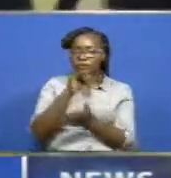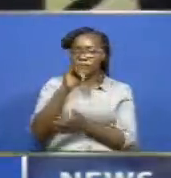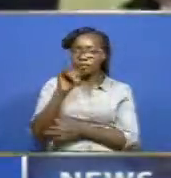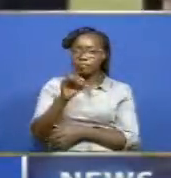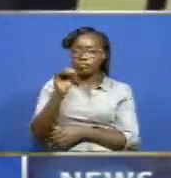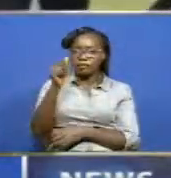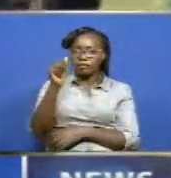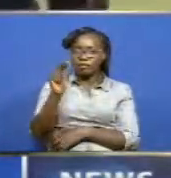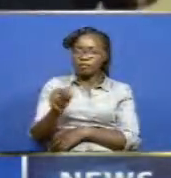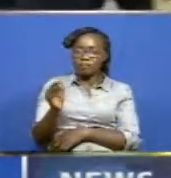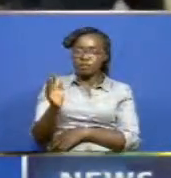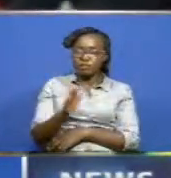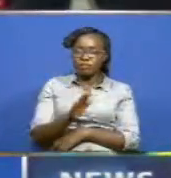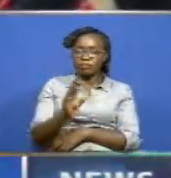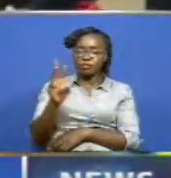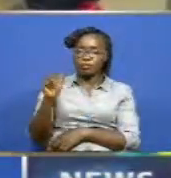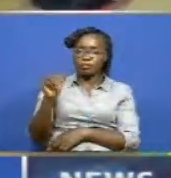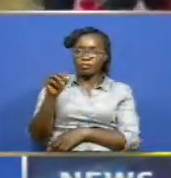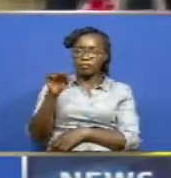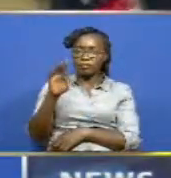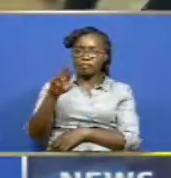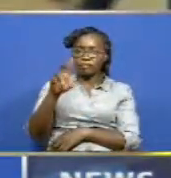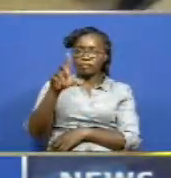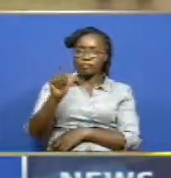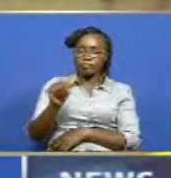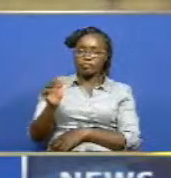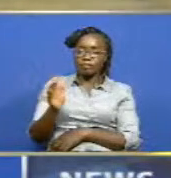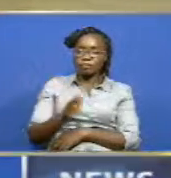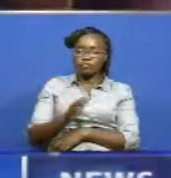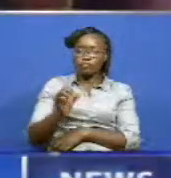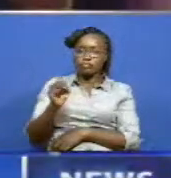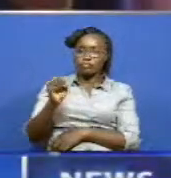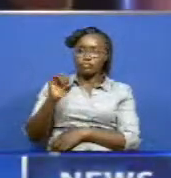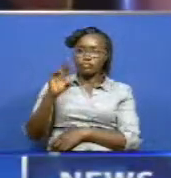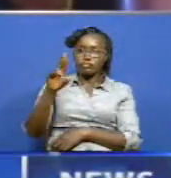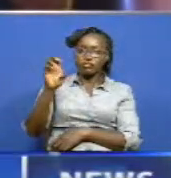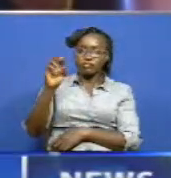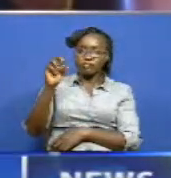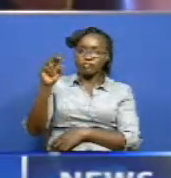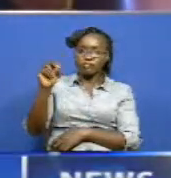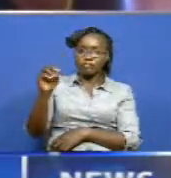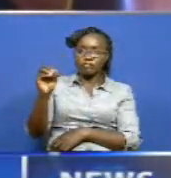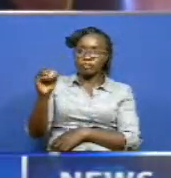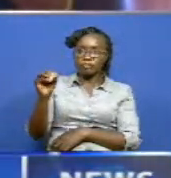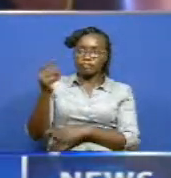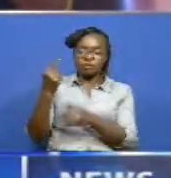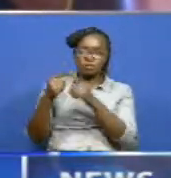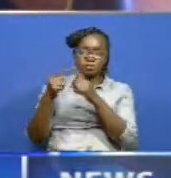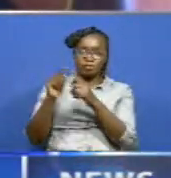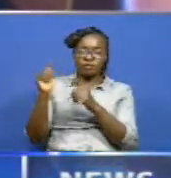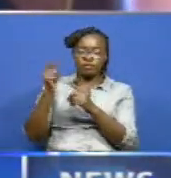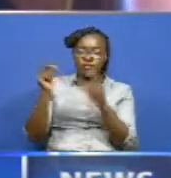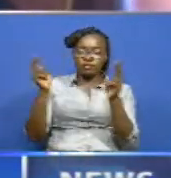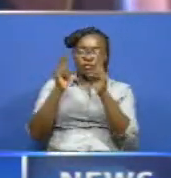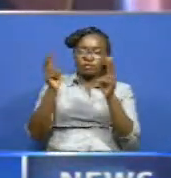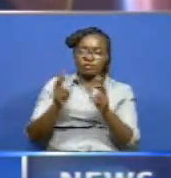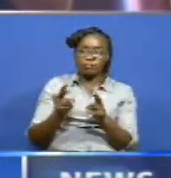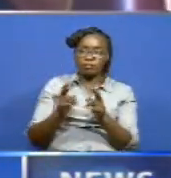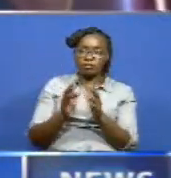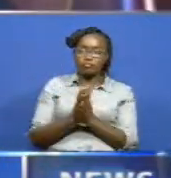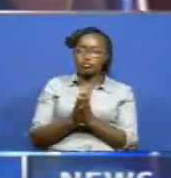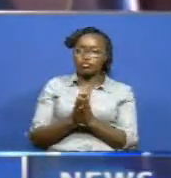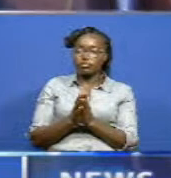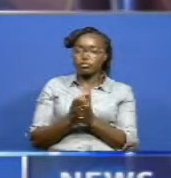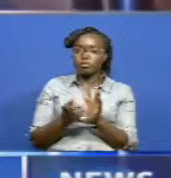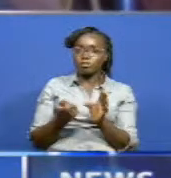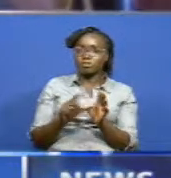Telagat, Josephine Wafula, Jemima Siangu and Caroline Sirengo. Experienced Kenyan international setter Jane Washu,